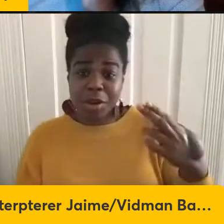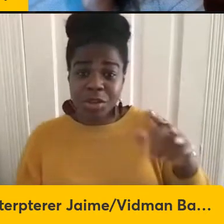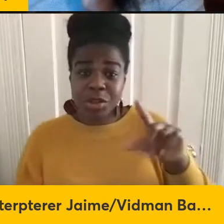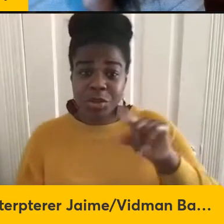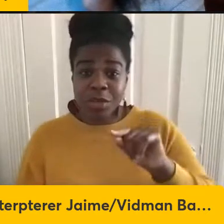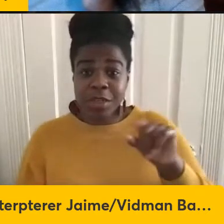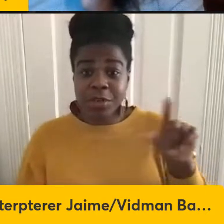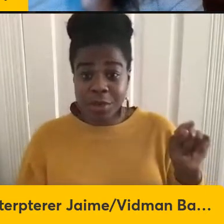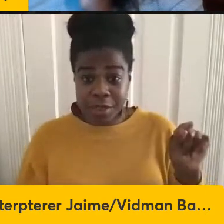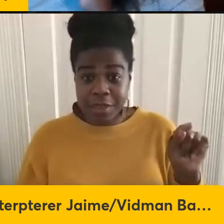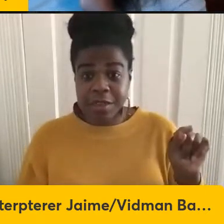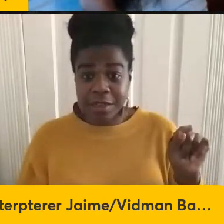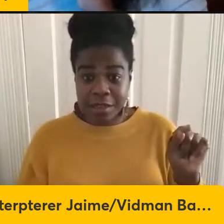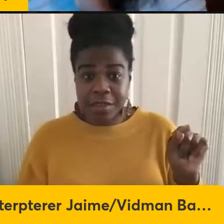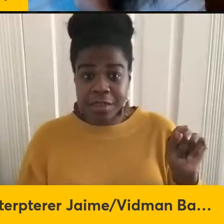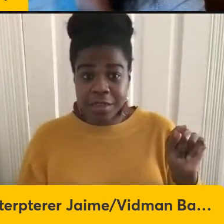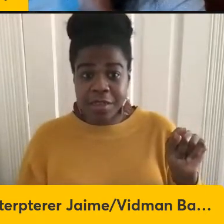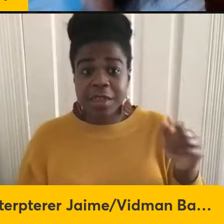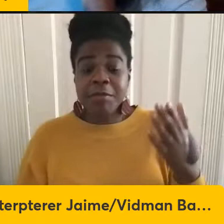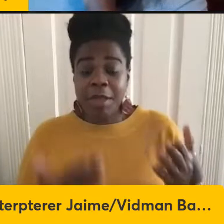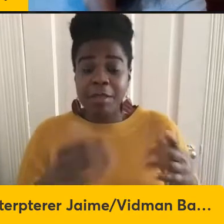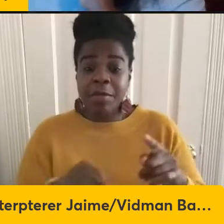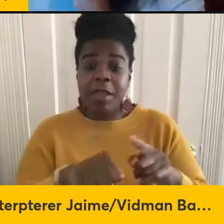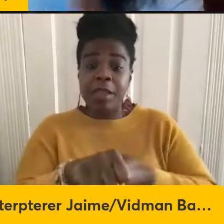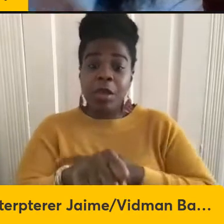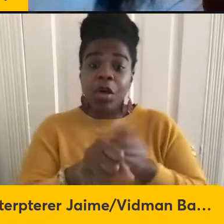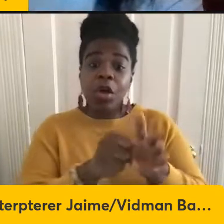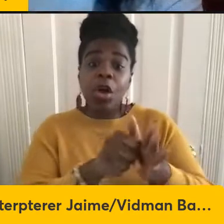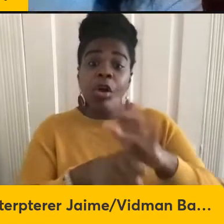as you might know, long COVID is